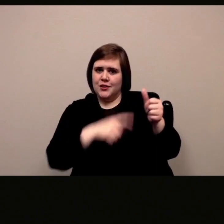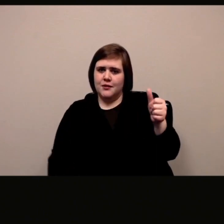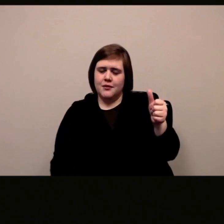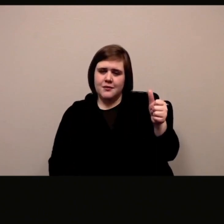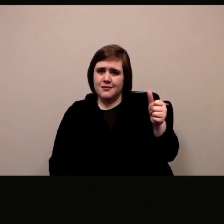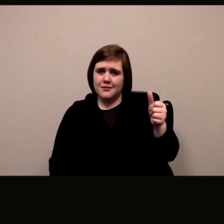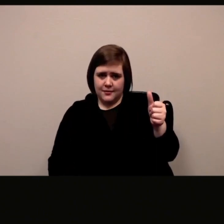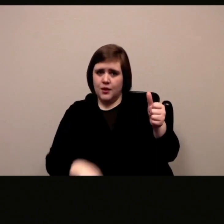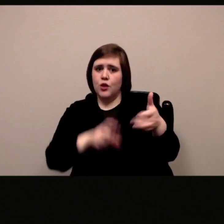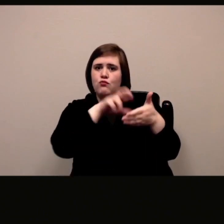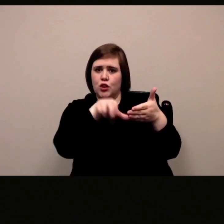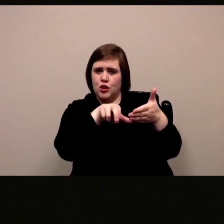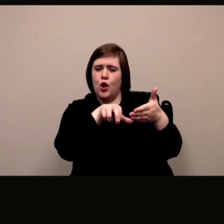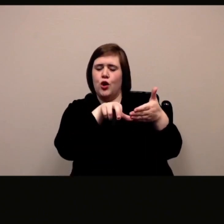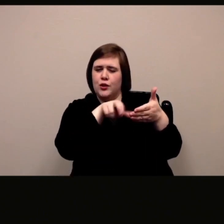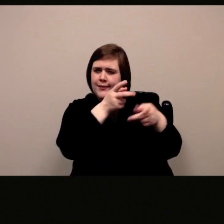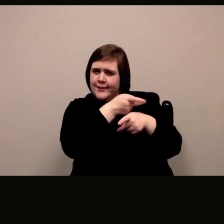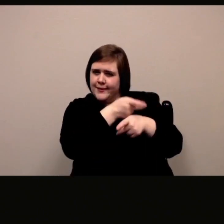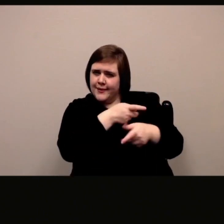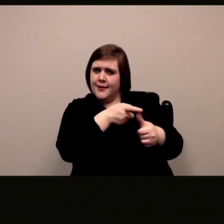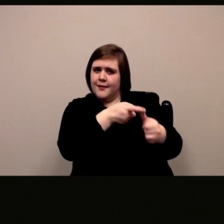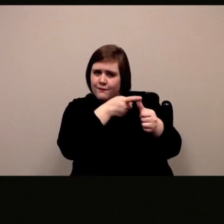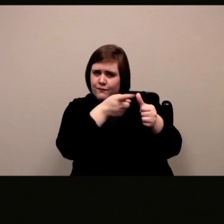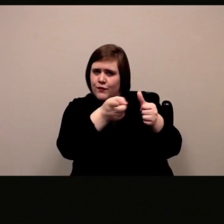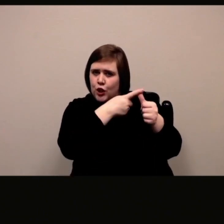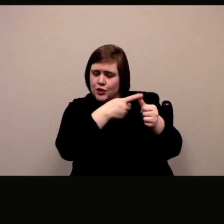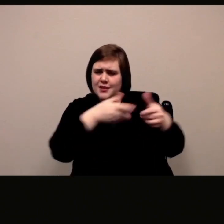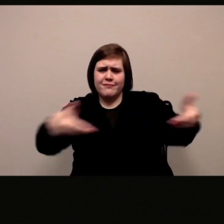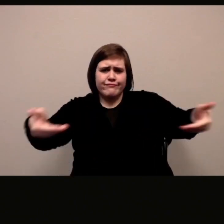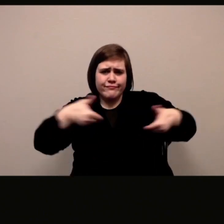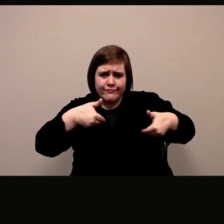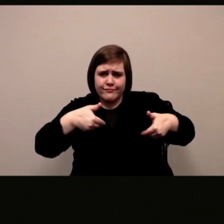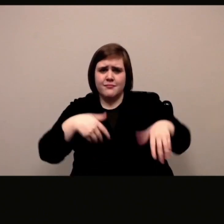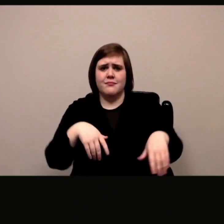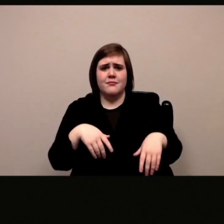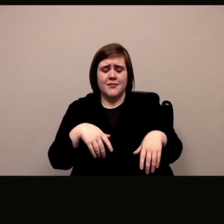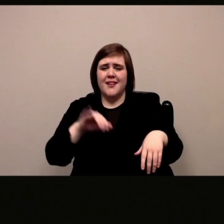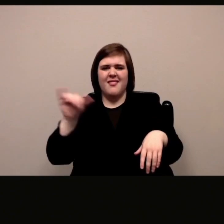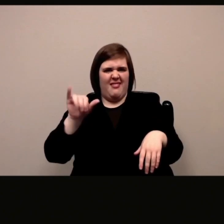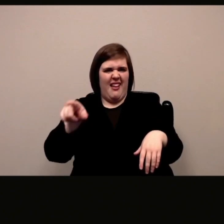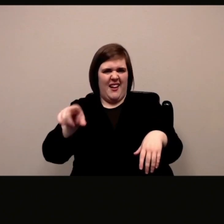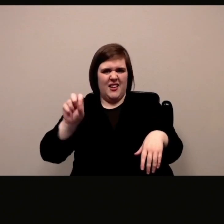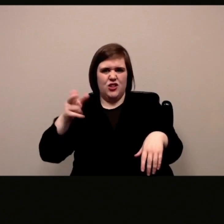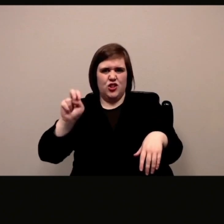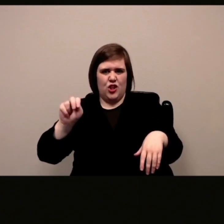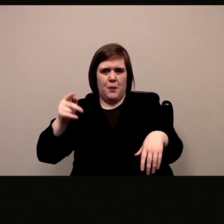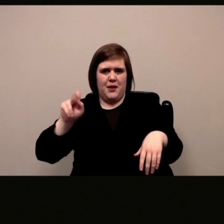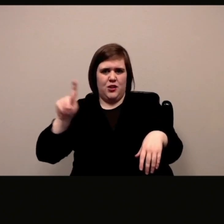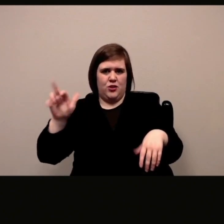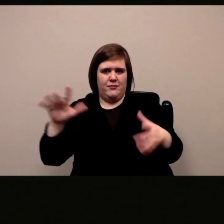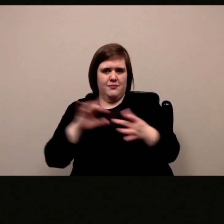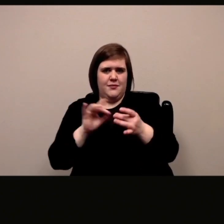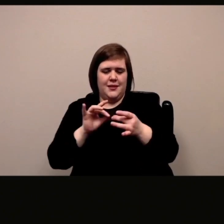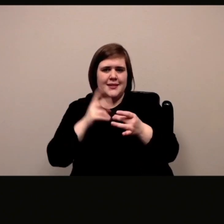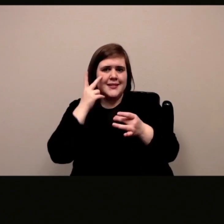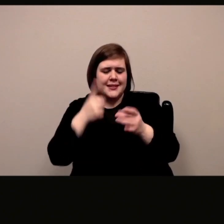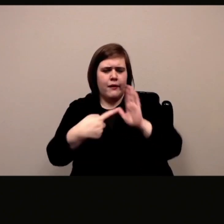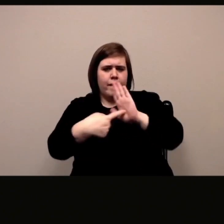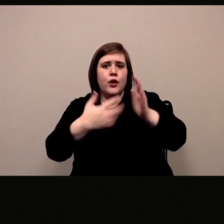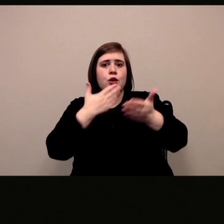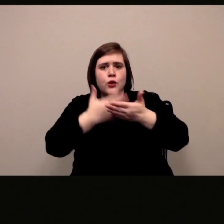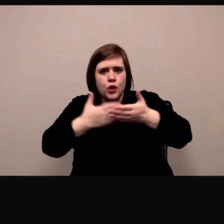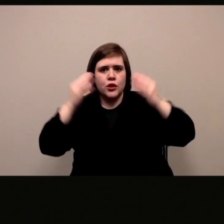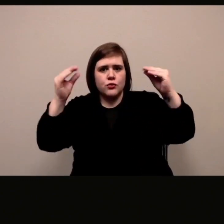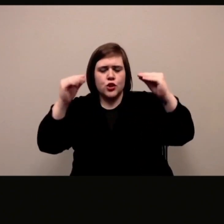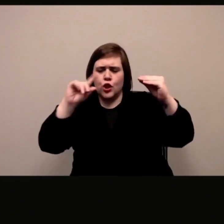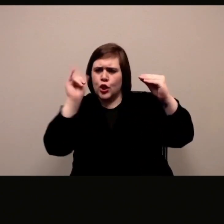first, get the results first, invite them in your classroom, open your door, like Sean Patrick said. Let them see what good instruction is supposed to look like.